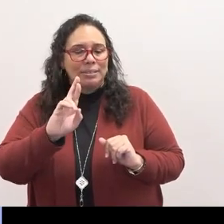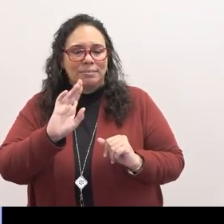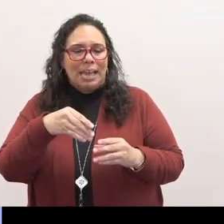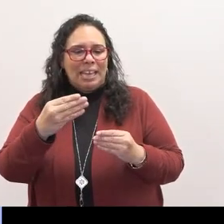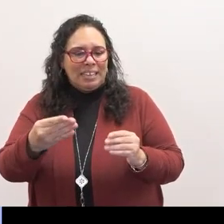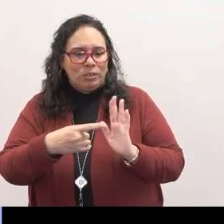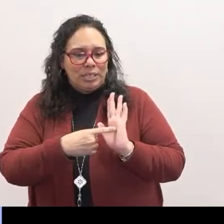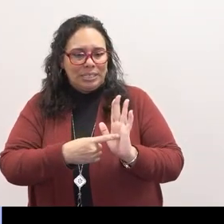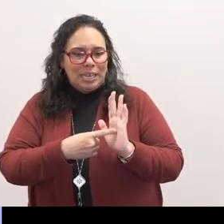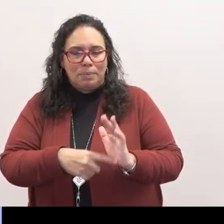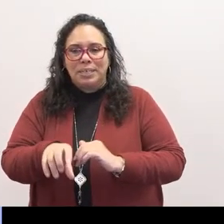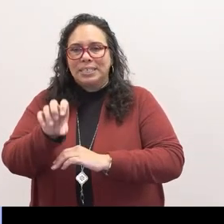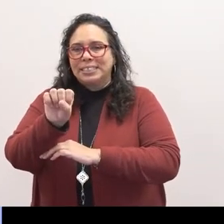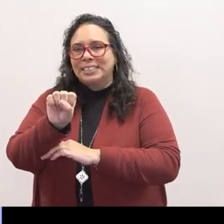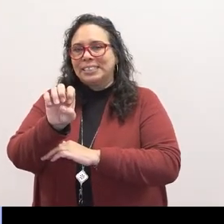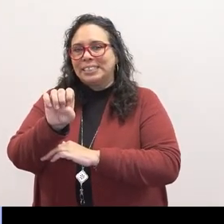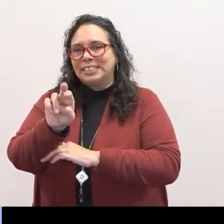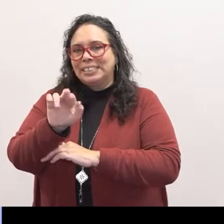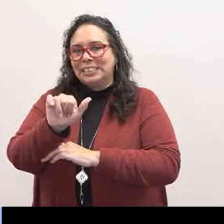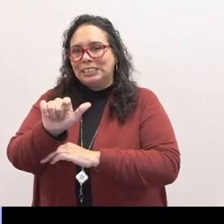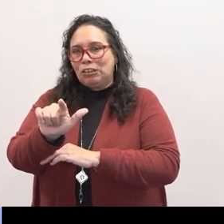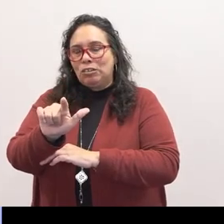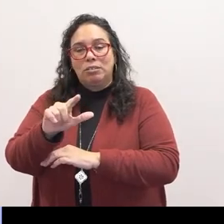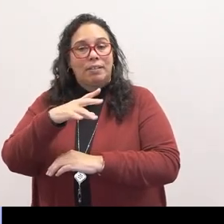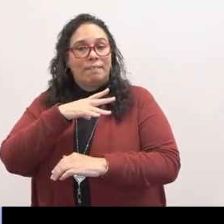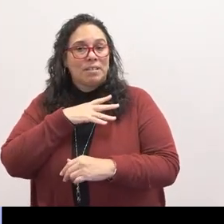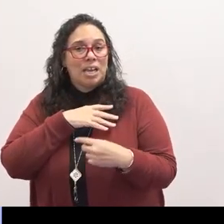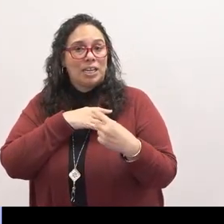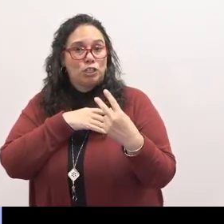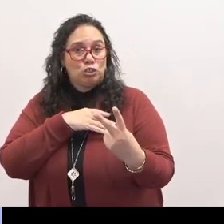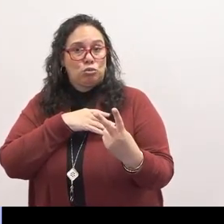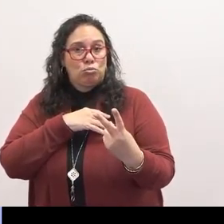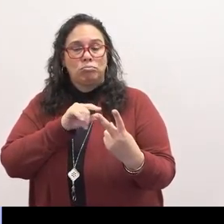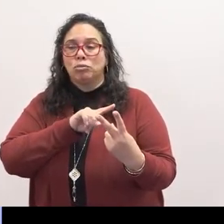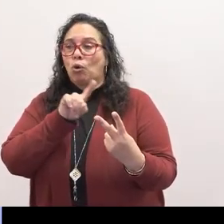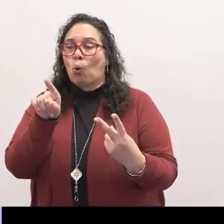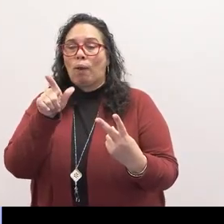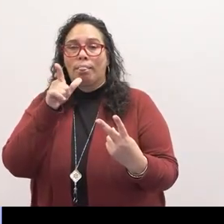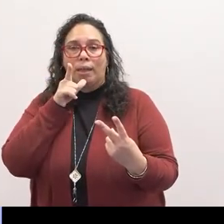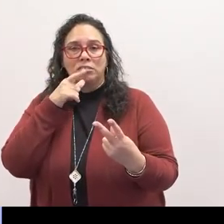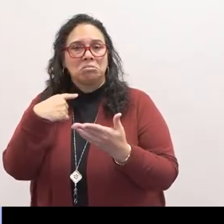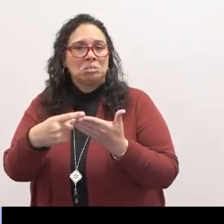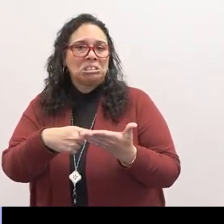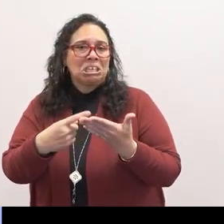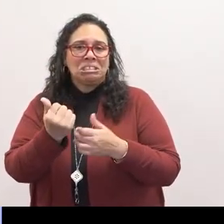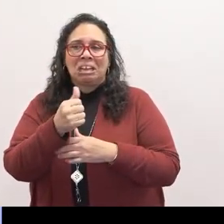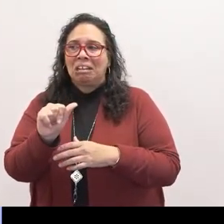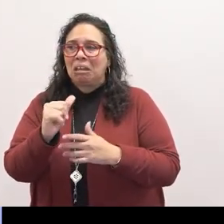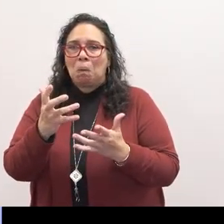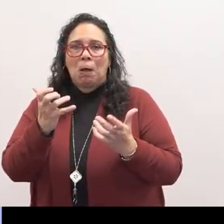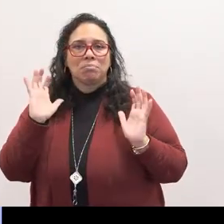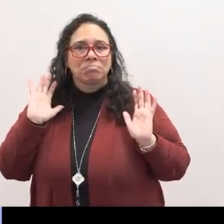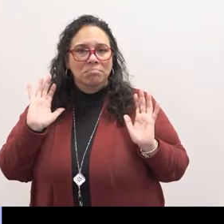example of what I mentioned earlier. It was fine for two of you to be going to have lunch, right? You could have lunch, you could talk about board business. Let's say the budget's